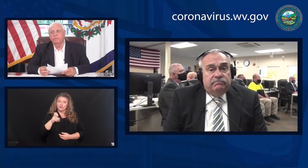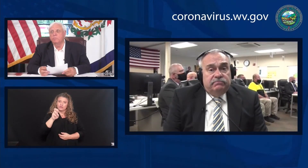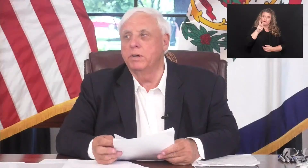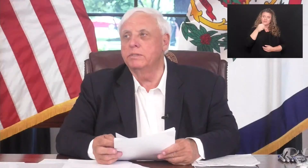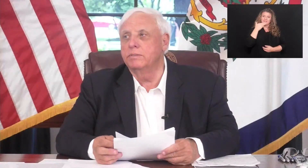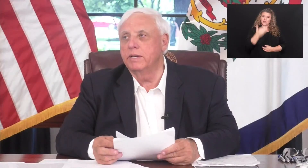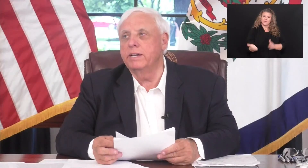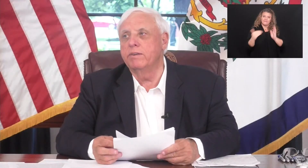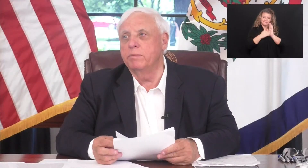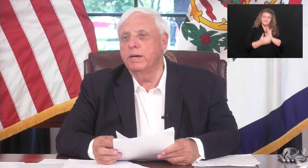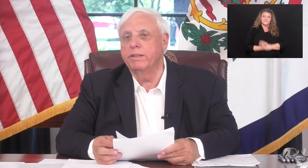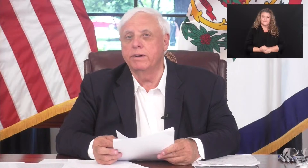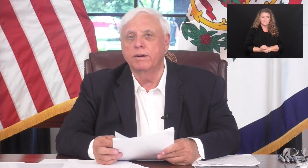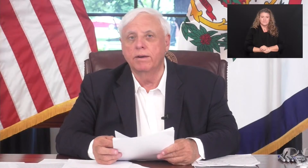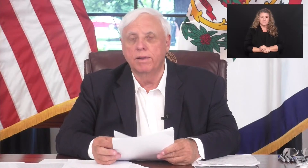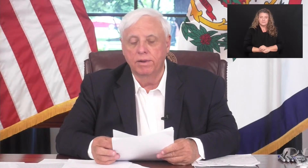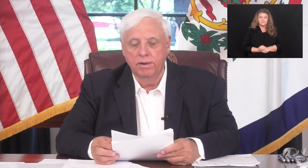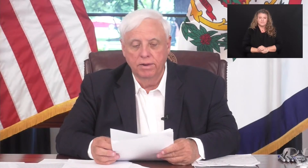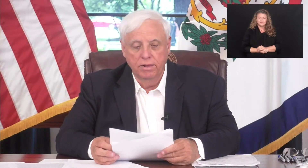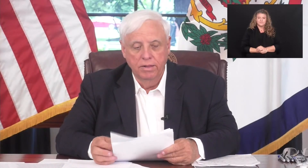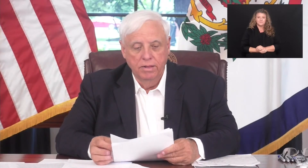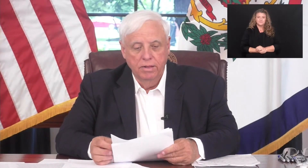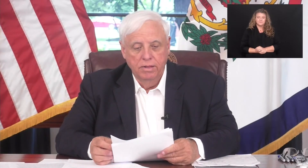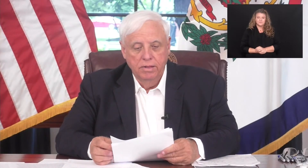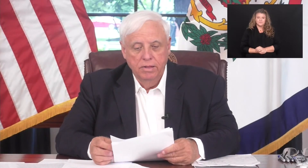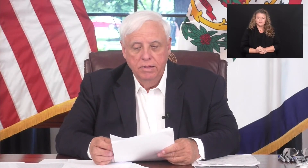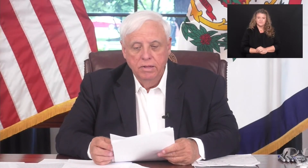thank you so much. Thank you, everybody there.